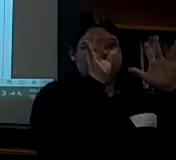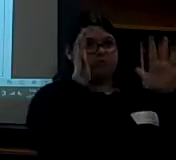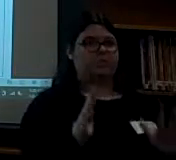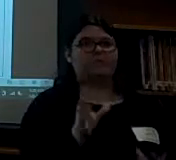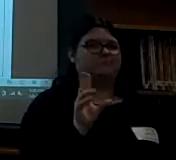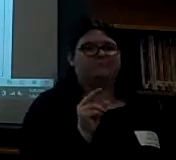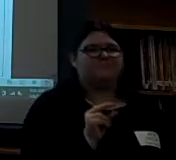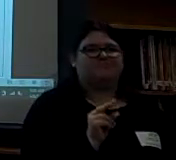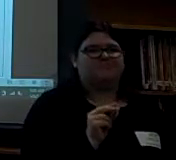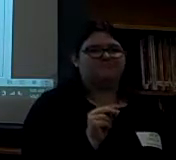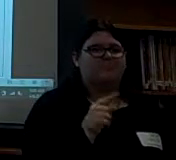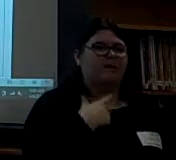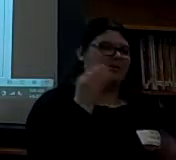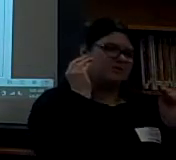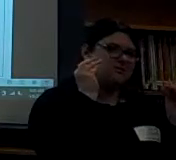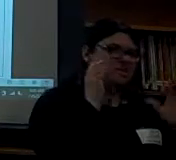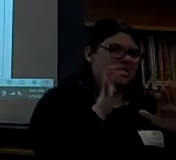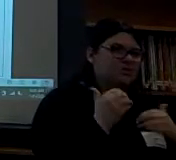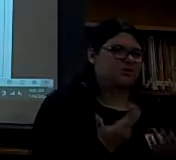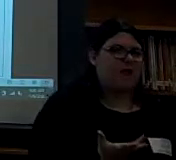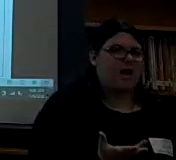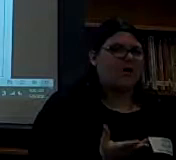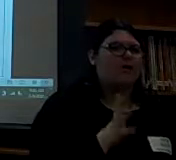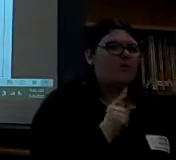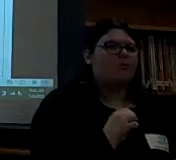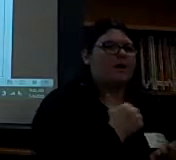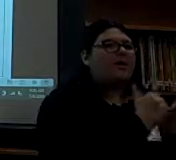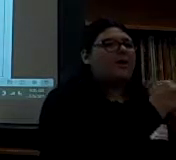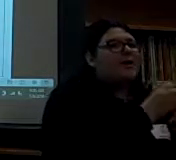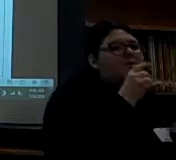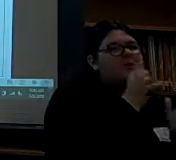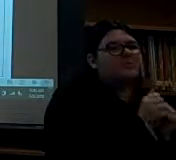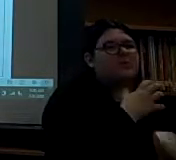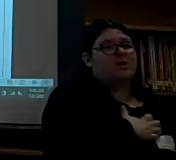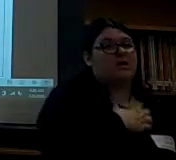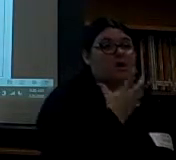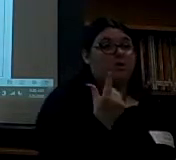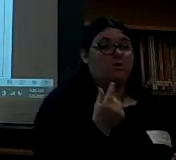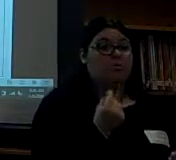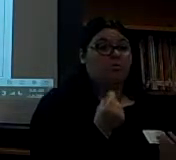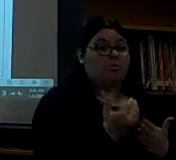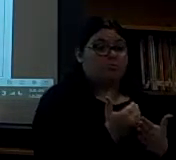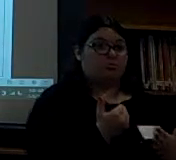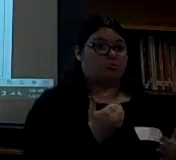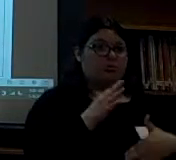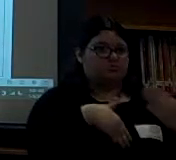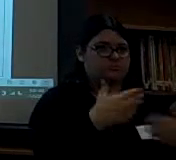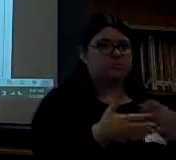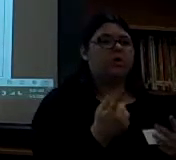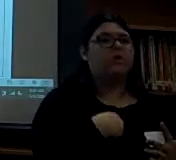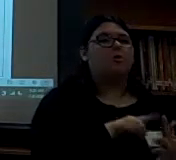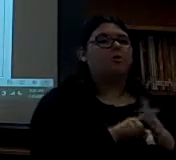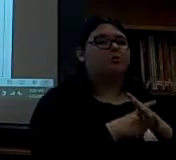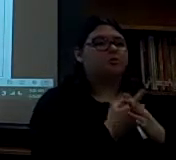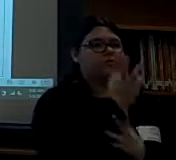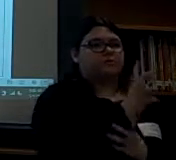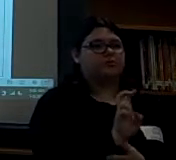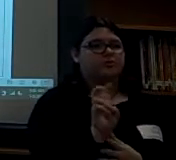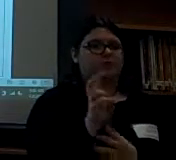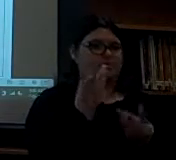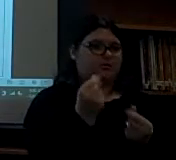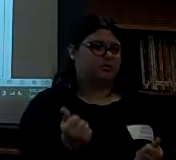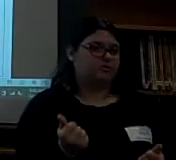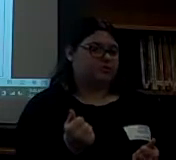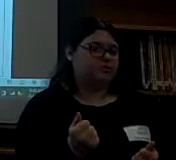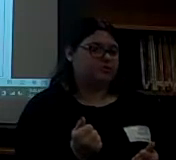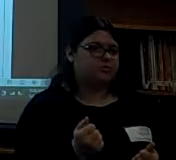teaching you all the magic tricks I had. I just help kids with their yuck. So what I want to do before I move on, and we're going to start to transition into the